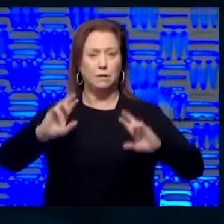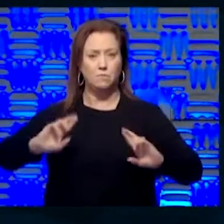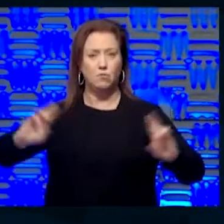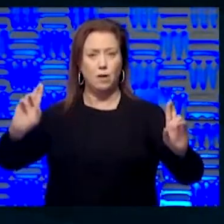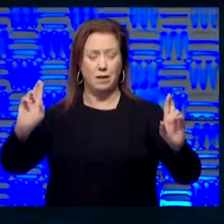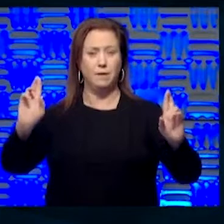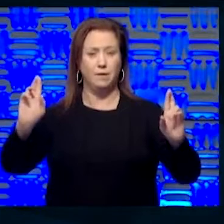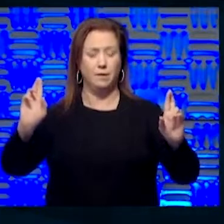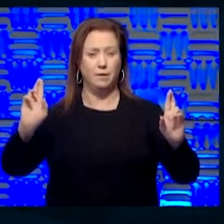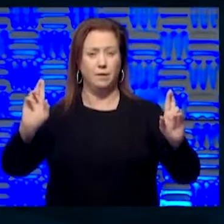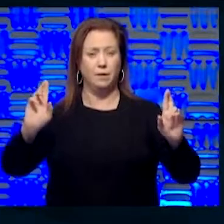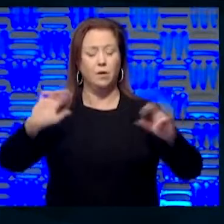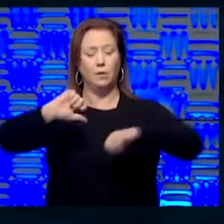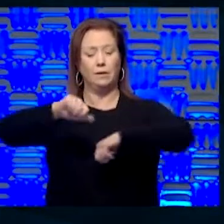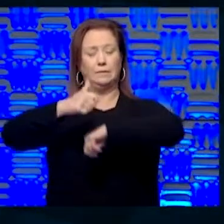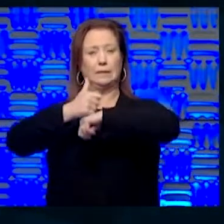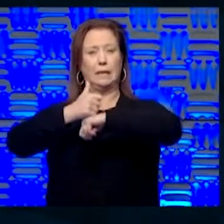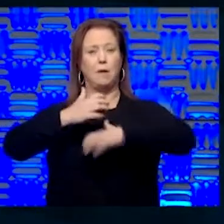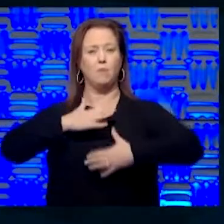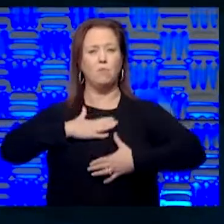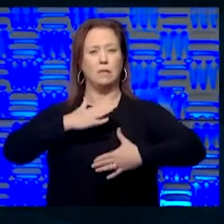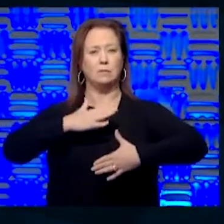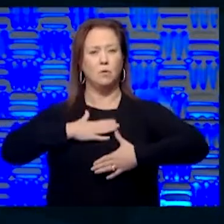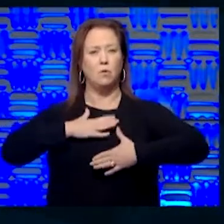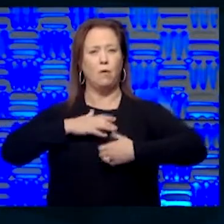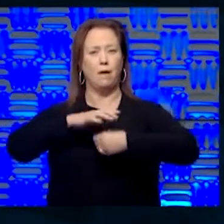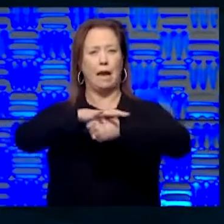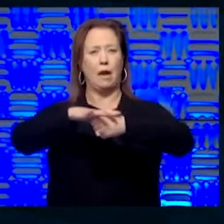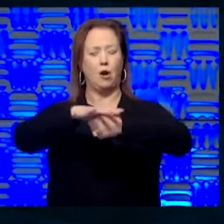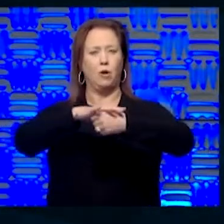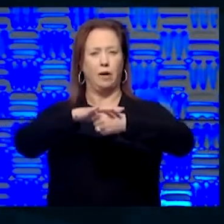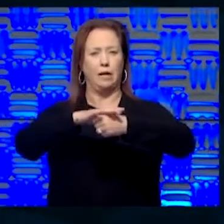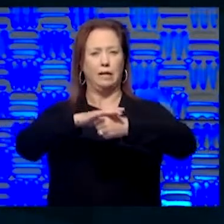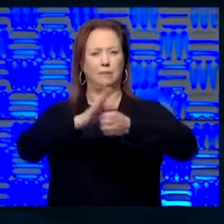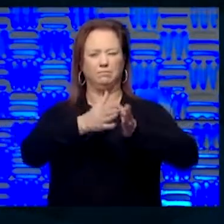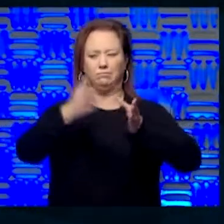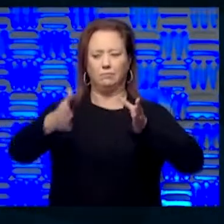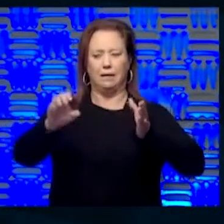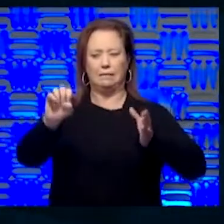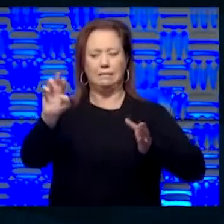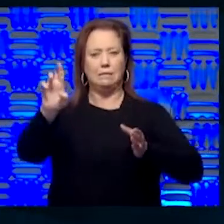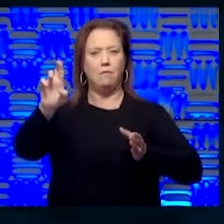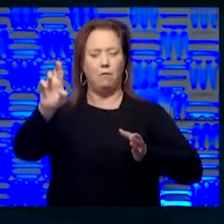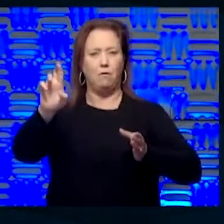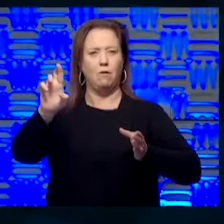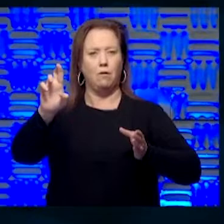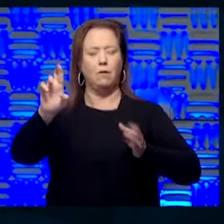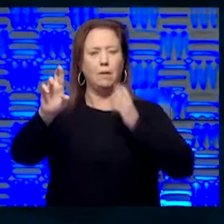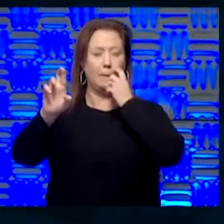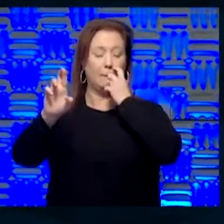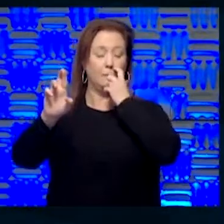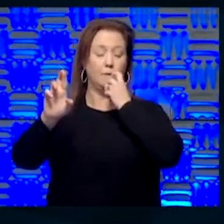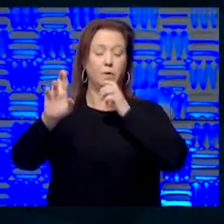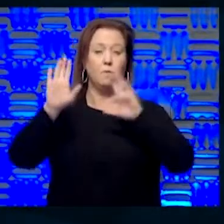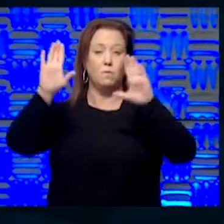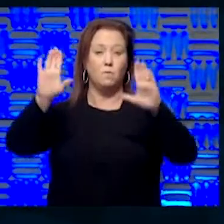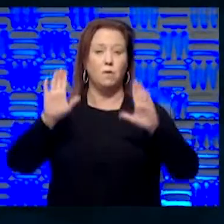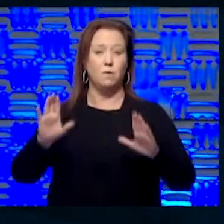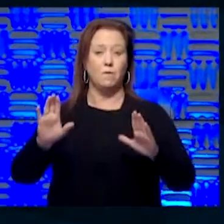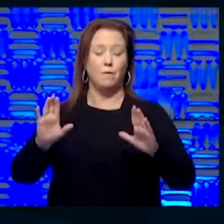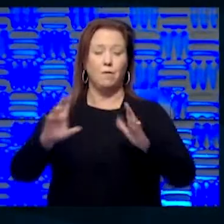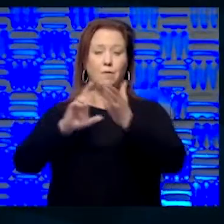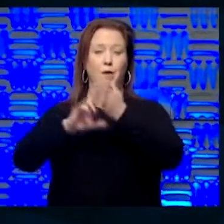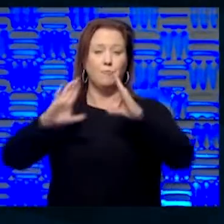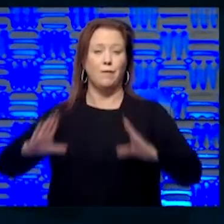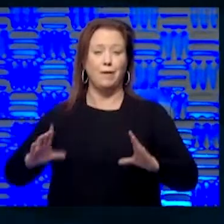We have created a respiratory bay off of our ER. Through the generous contribution of a local contractor, we've